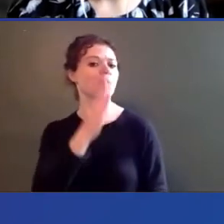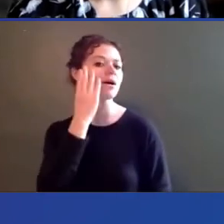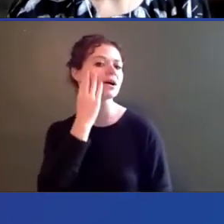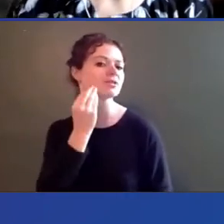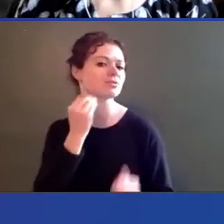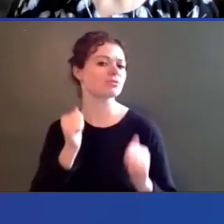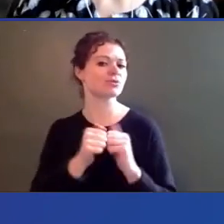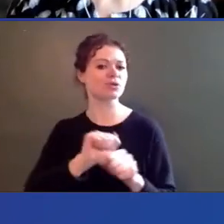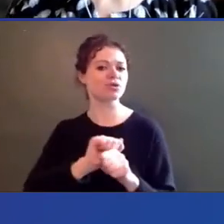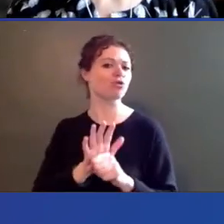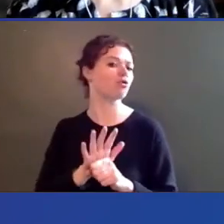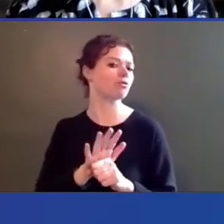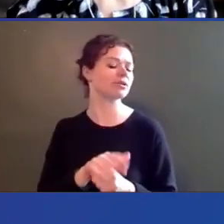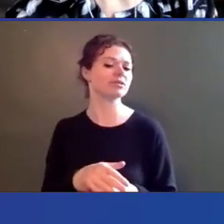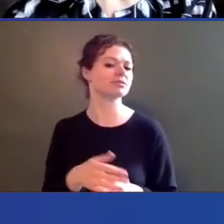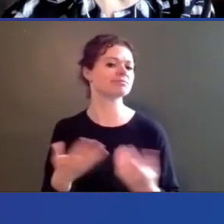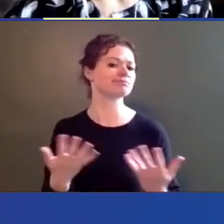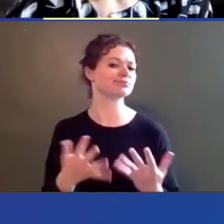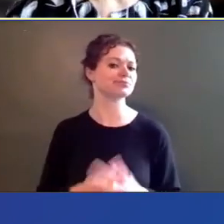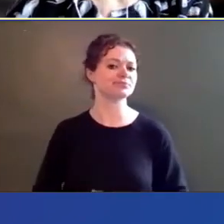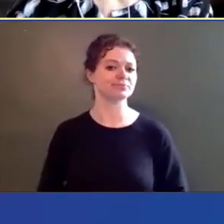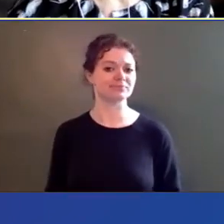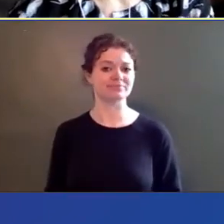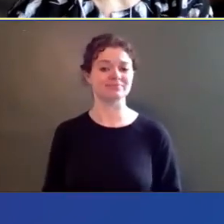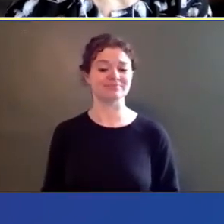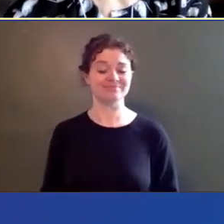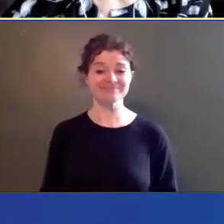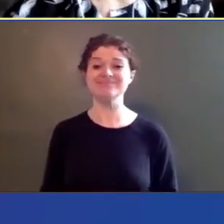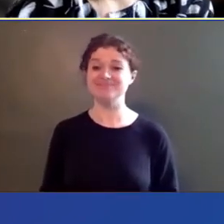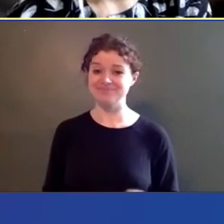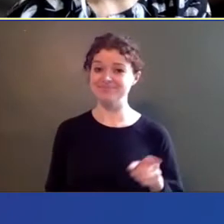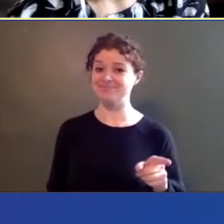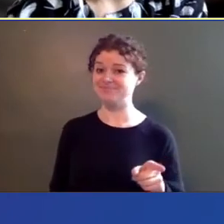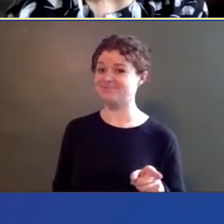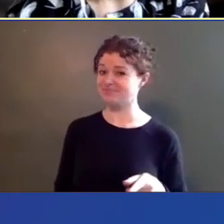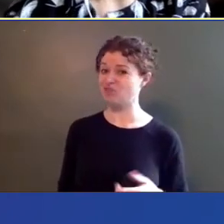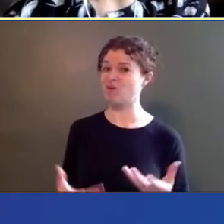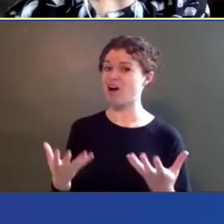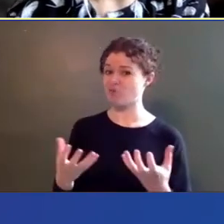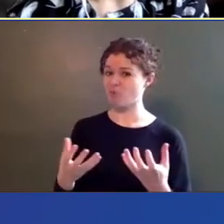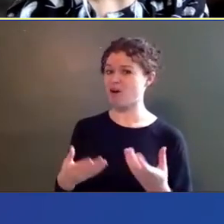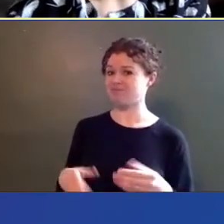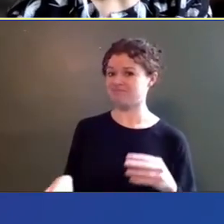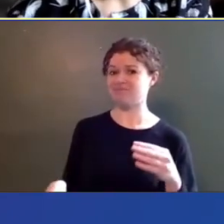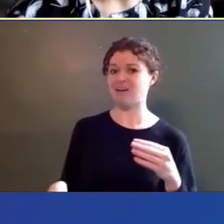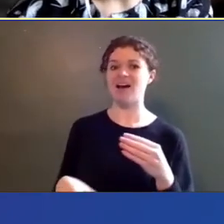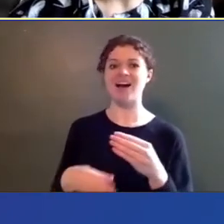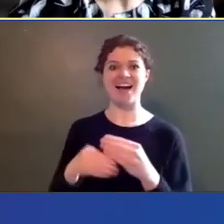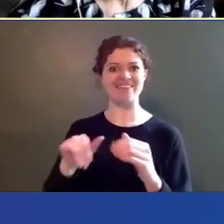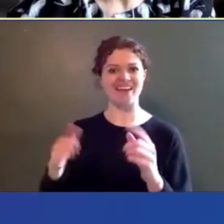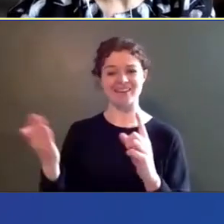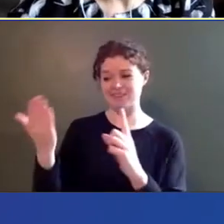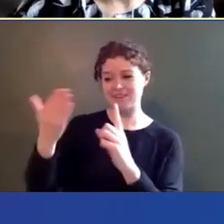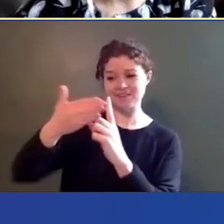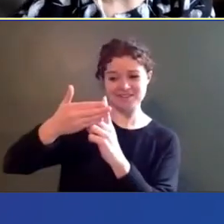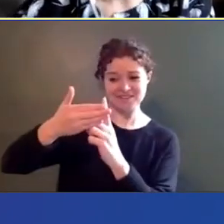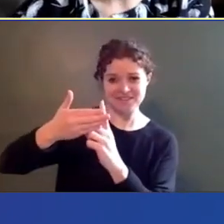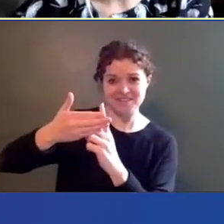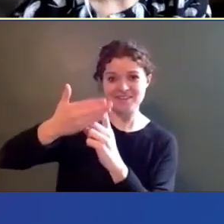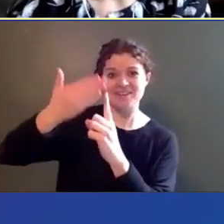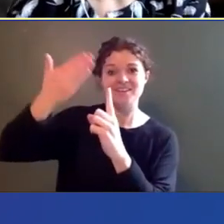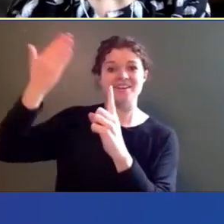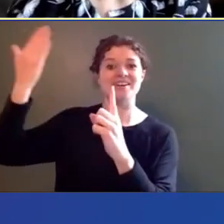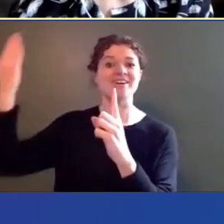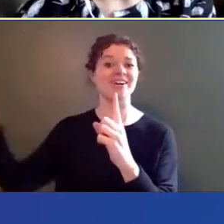on what the other panelists have been saying? Yeah, I will echo the feeling of a veil being